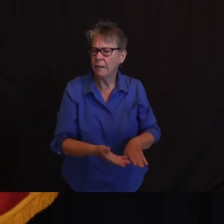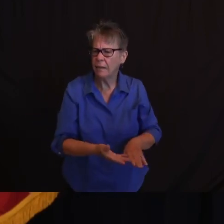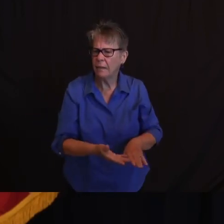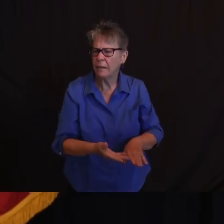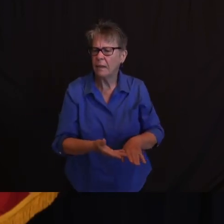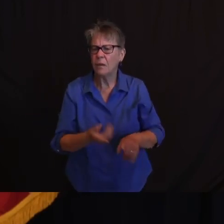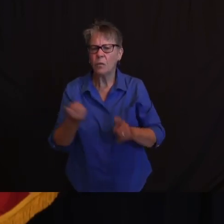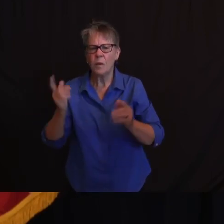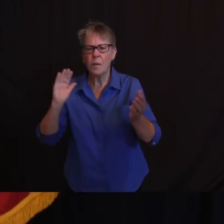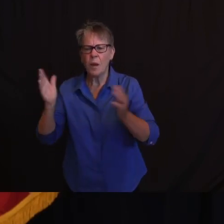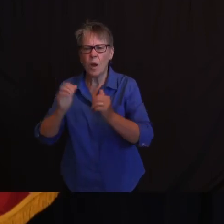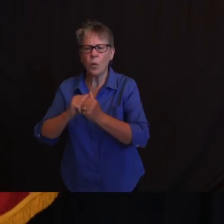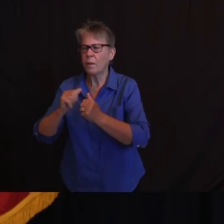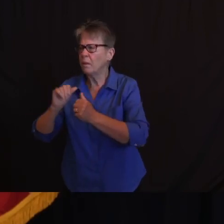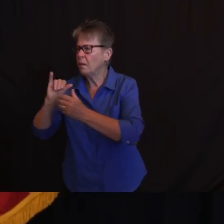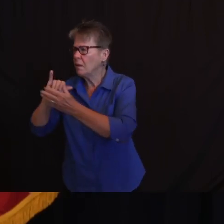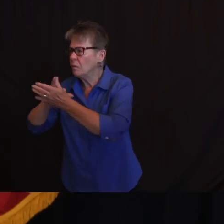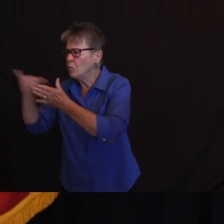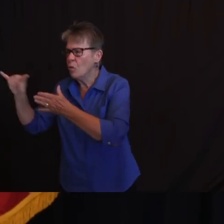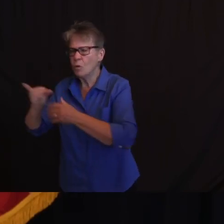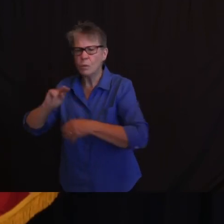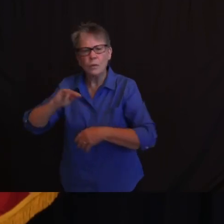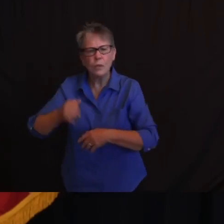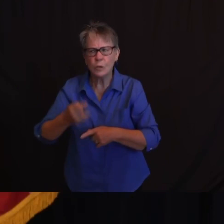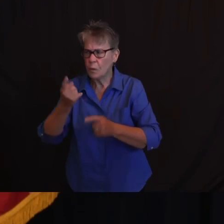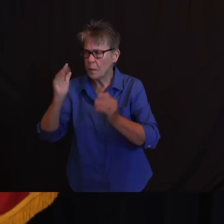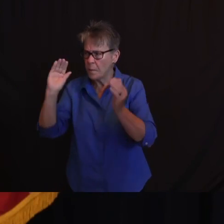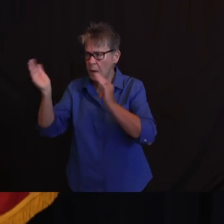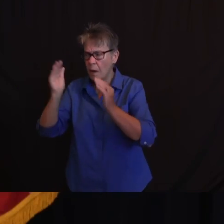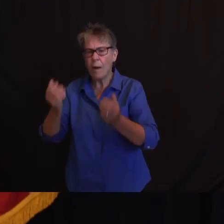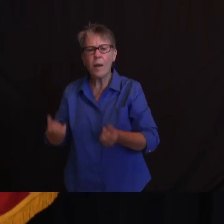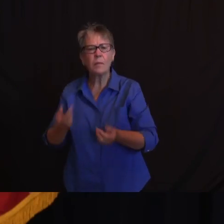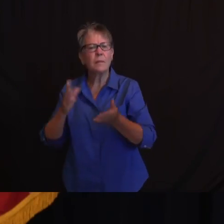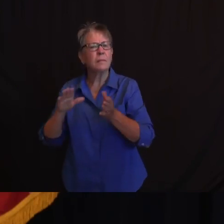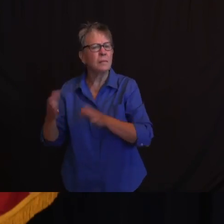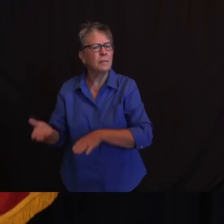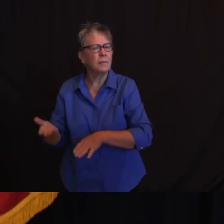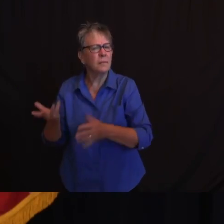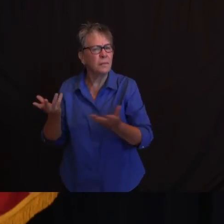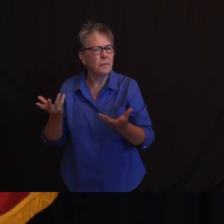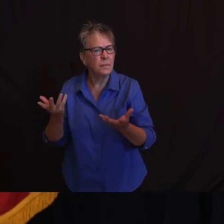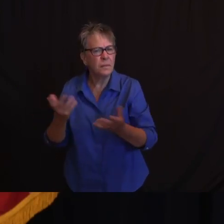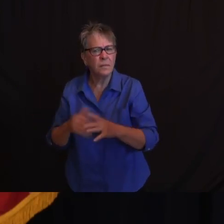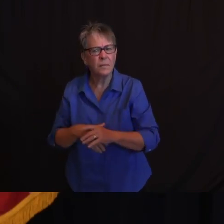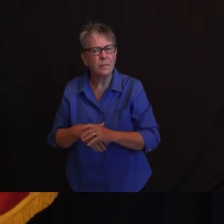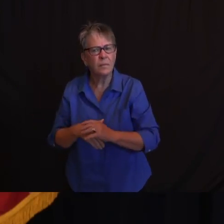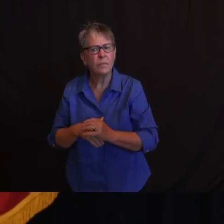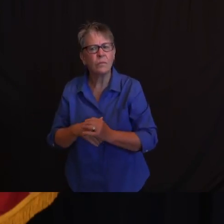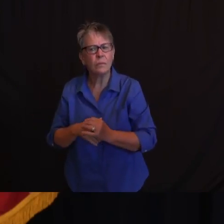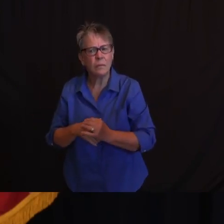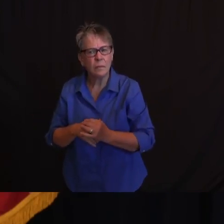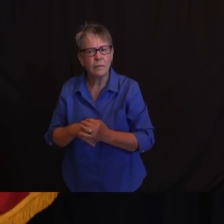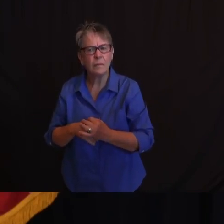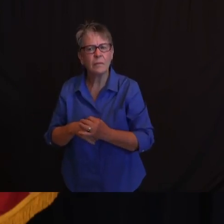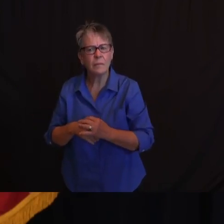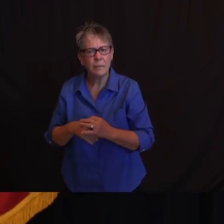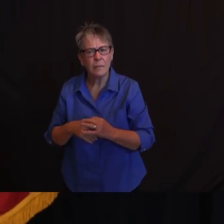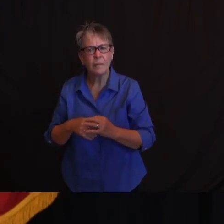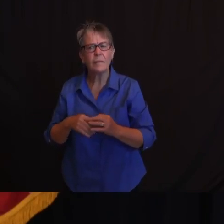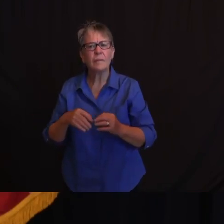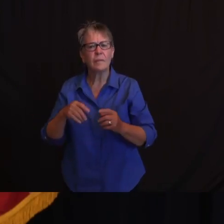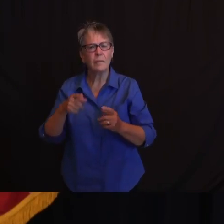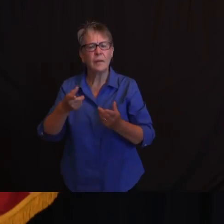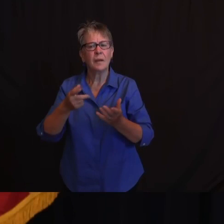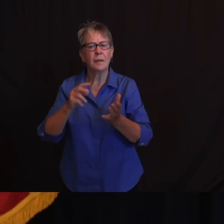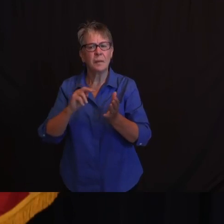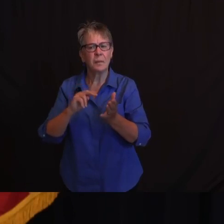is what the commissioner just said, which means, first off, there is some backfilling there. So the number of deaths that they're reporting today is not the total number of deaths that